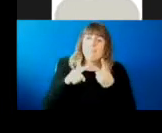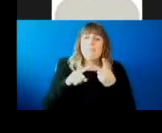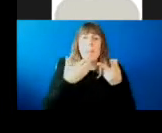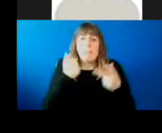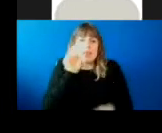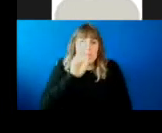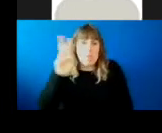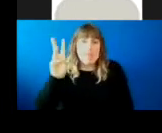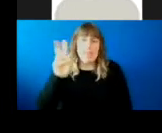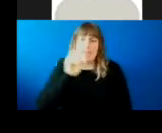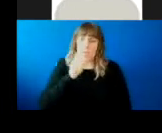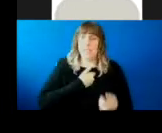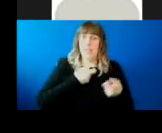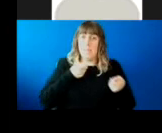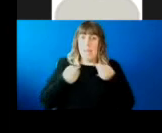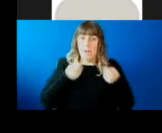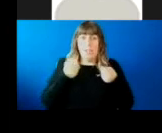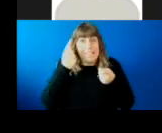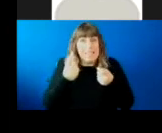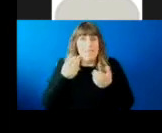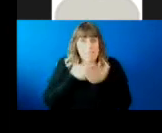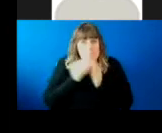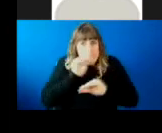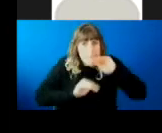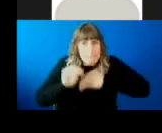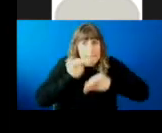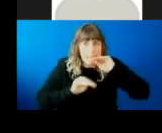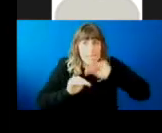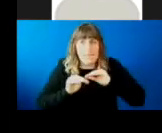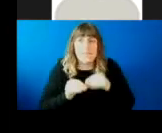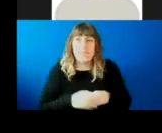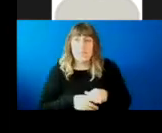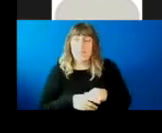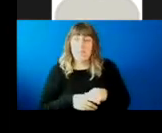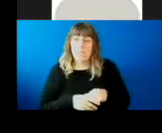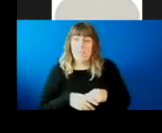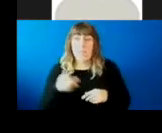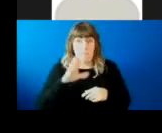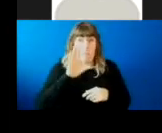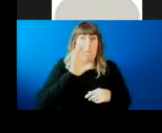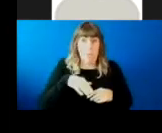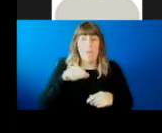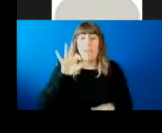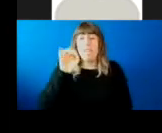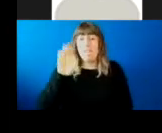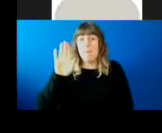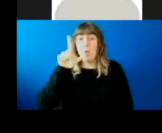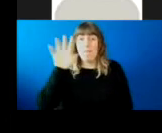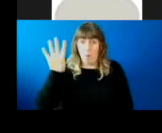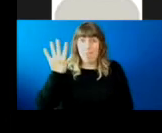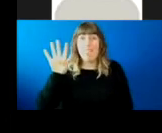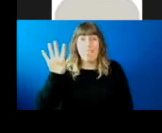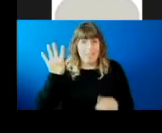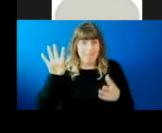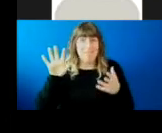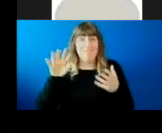for self-managing on a shoestring? Which I do want to say we are having a whole AMA on February 24th on how to